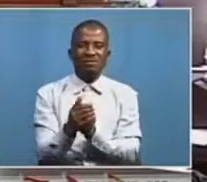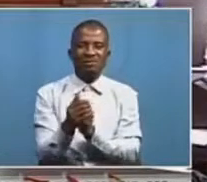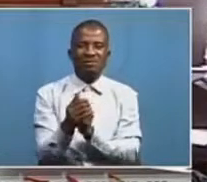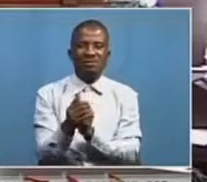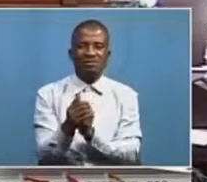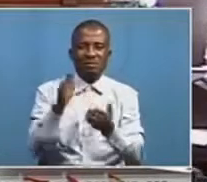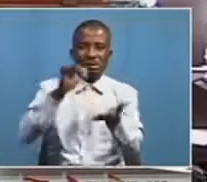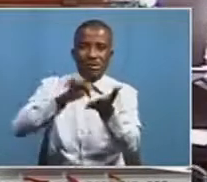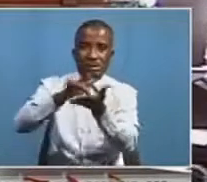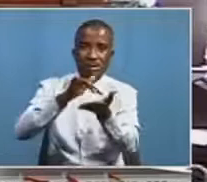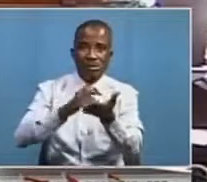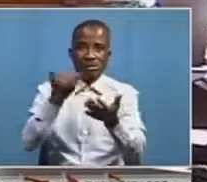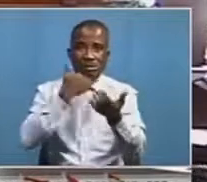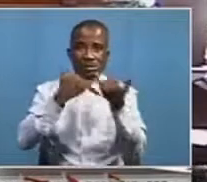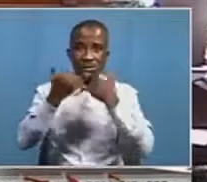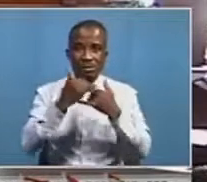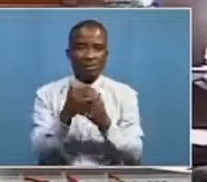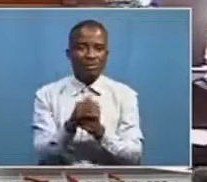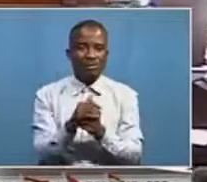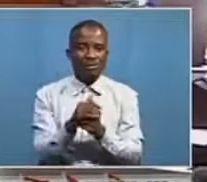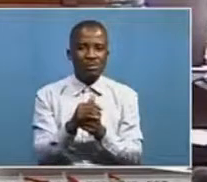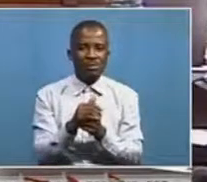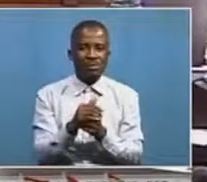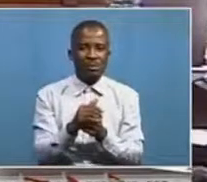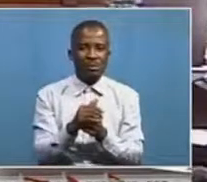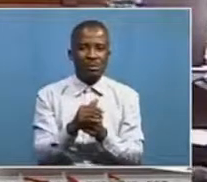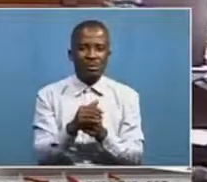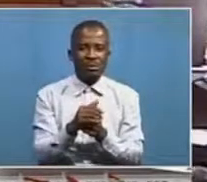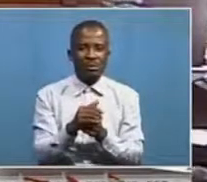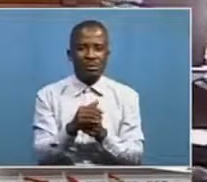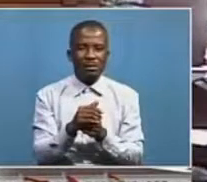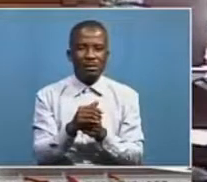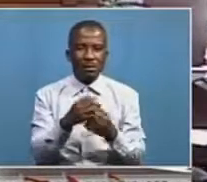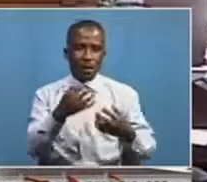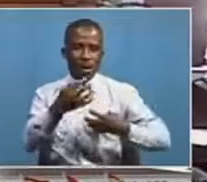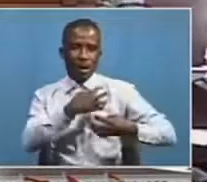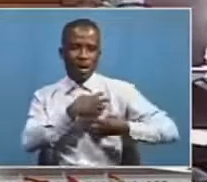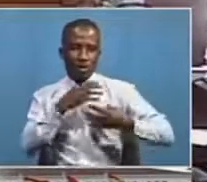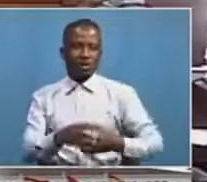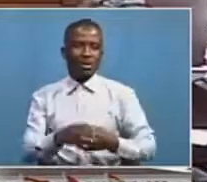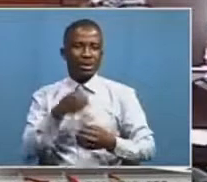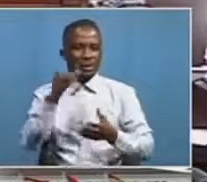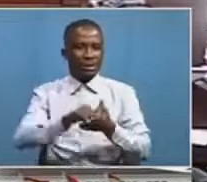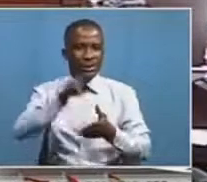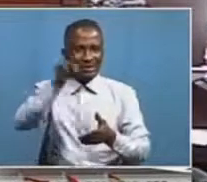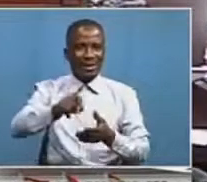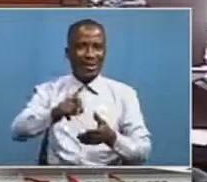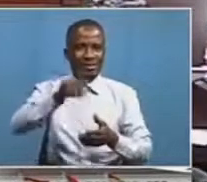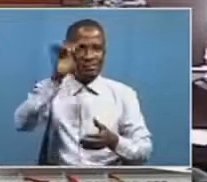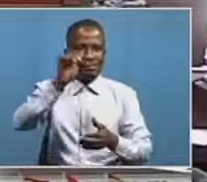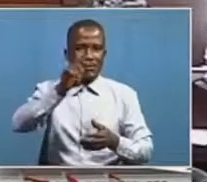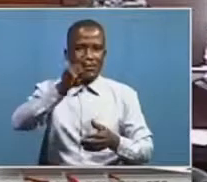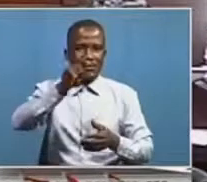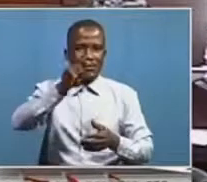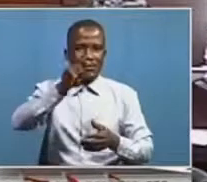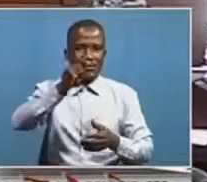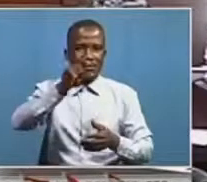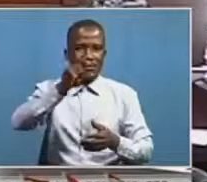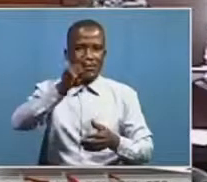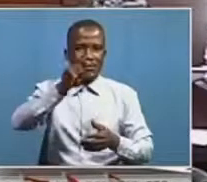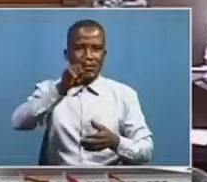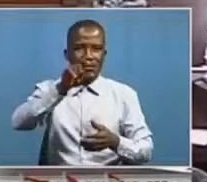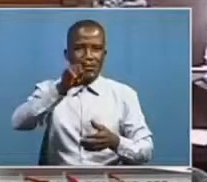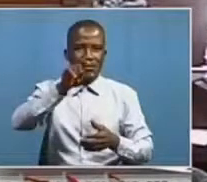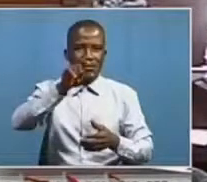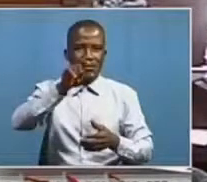aggregation of votes. The petitioner therefore submitted that the objection be dismissed. It is right that a party such as the petitioner